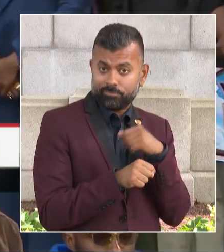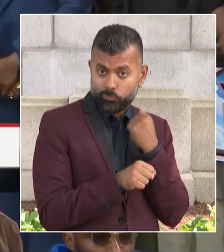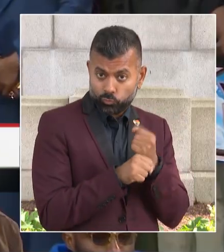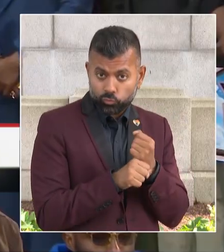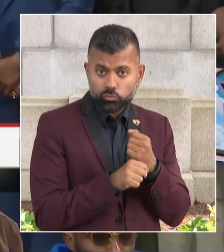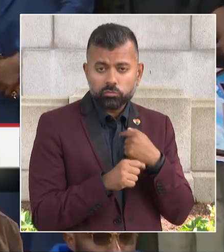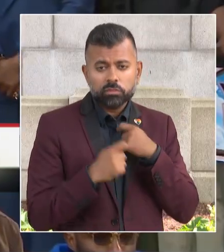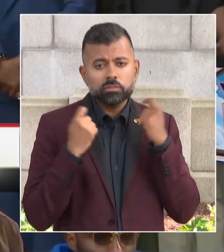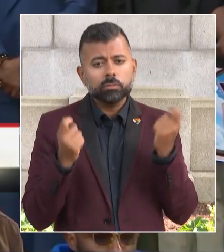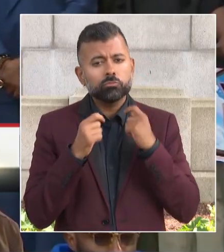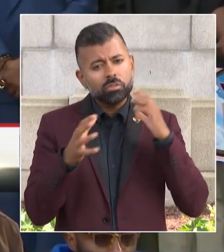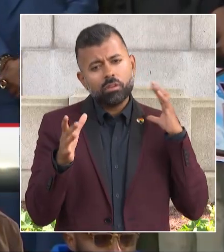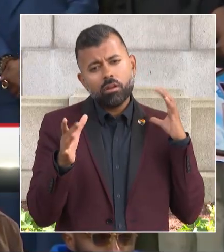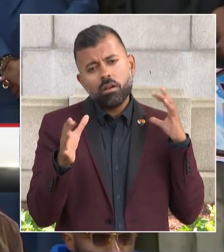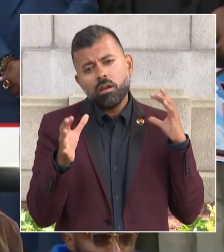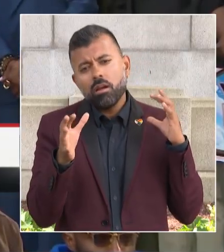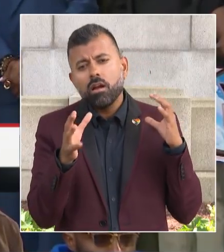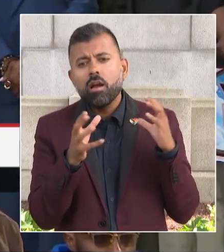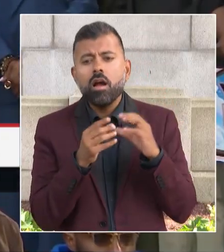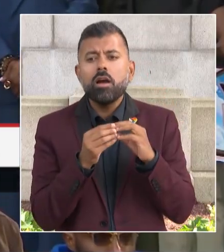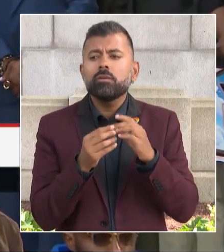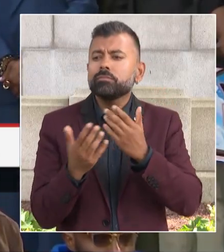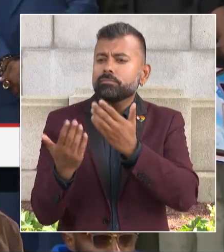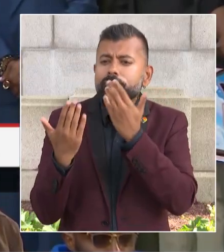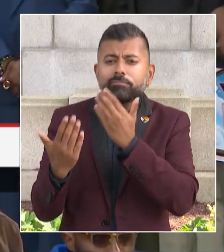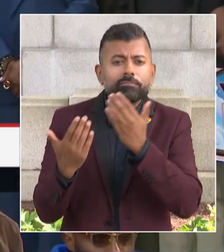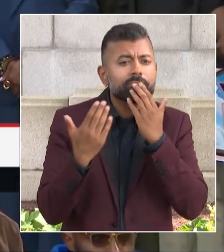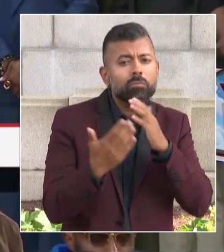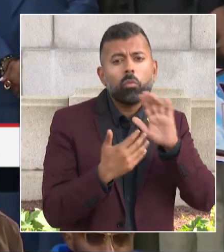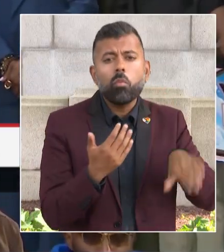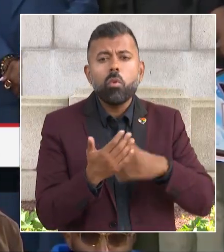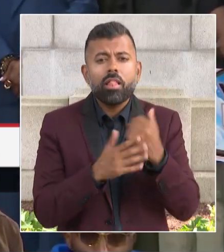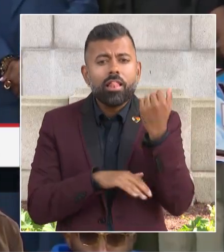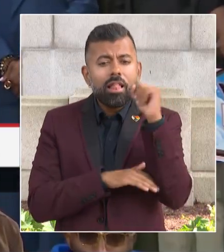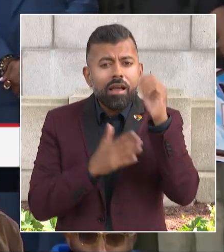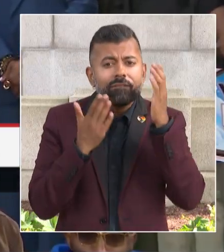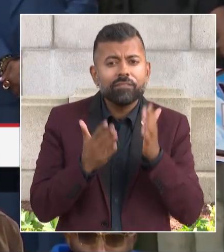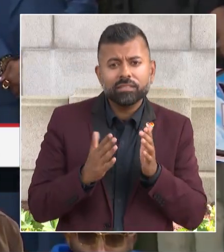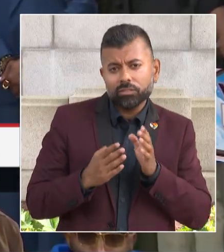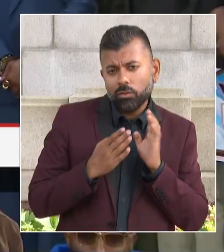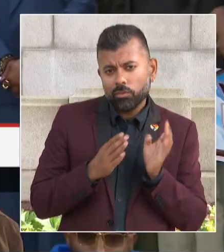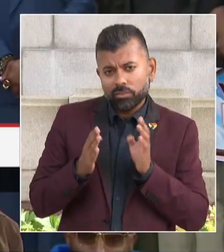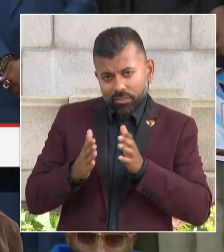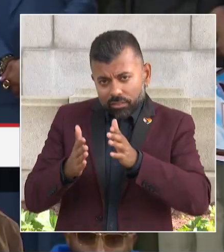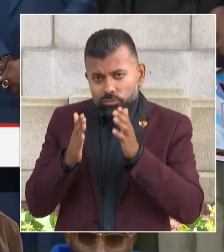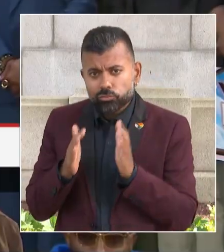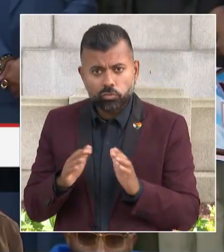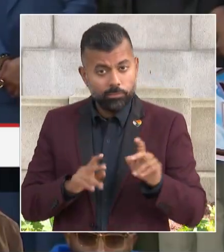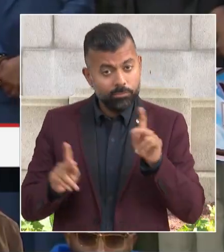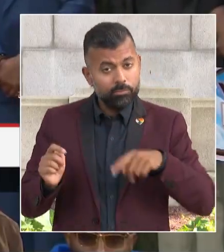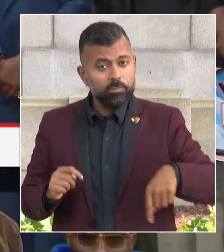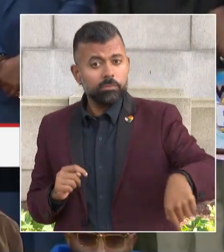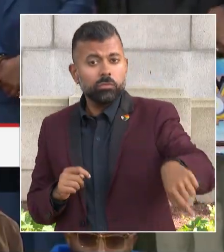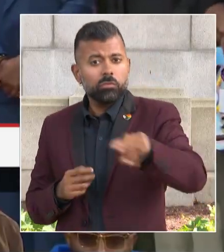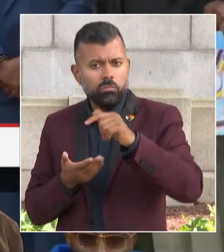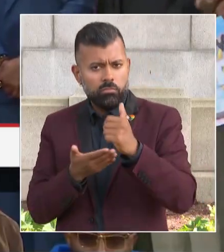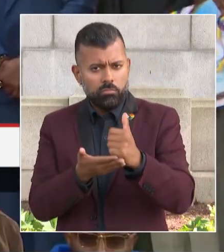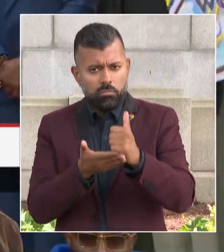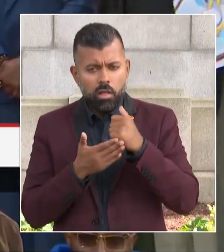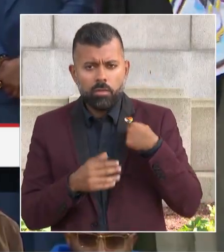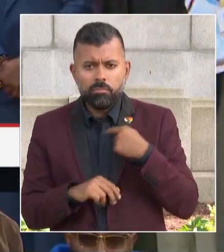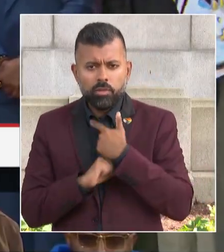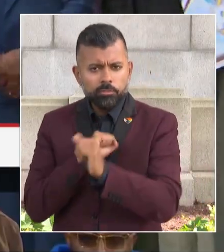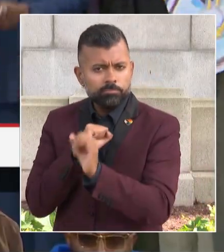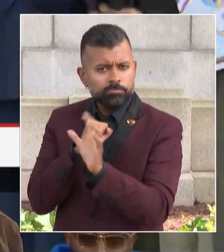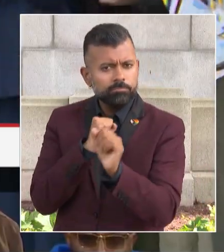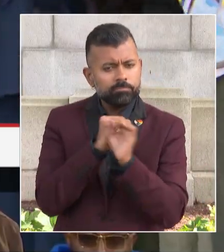activists, organizers, and people who went out to help us sell D.C. as the place where World